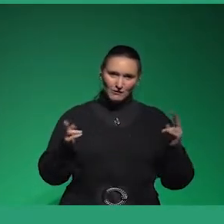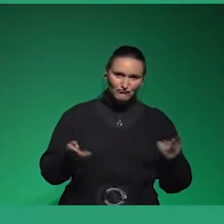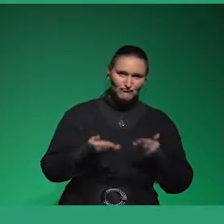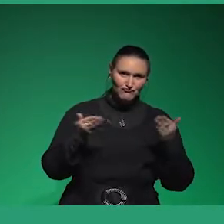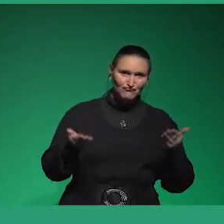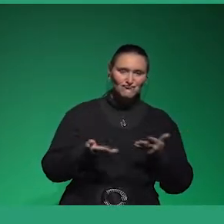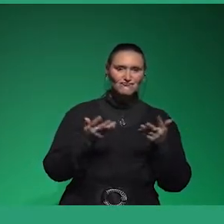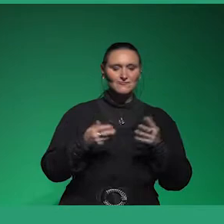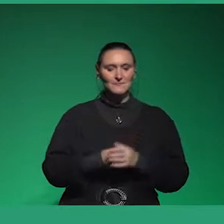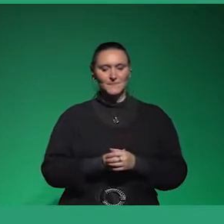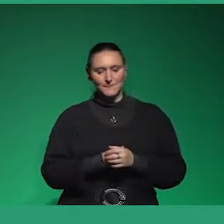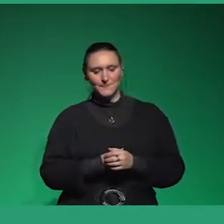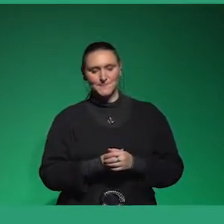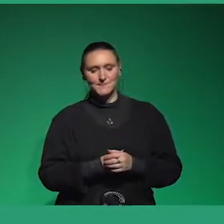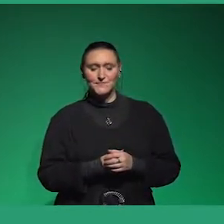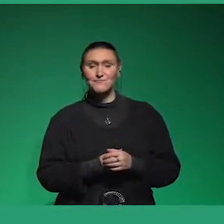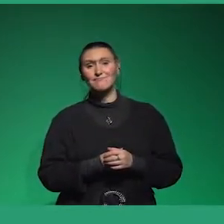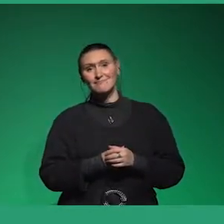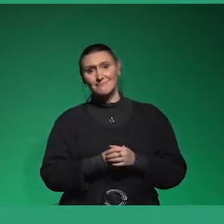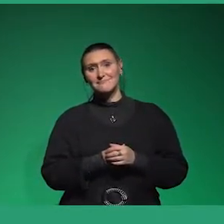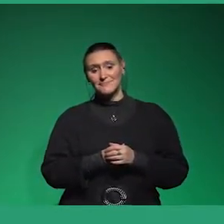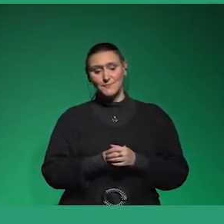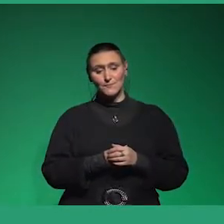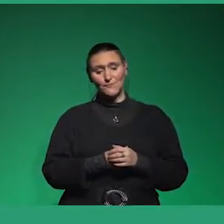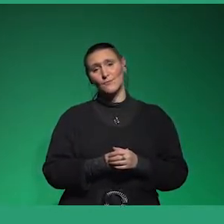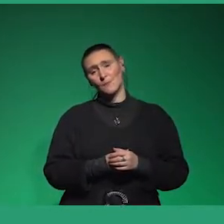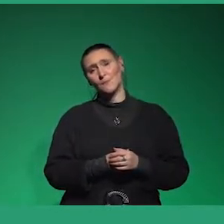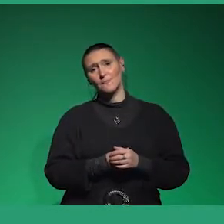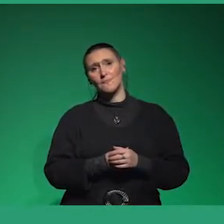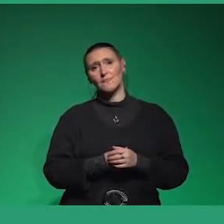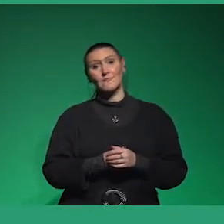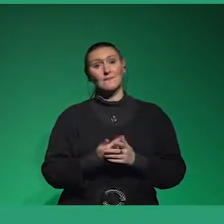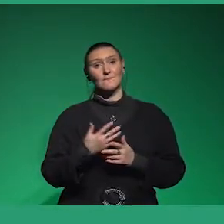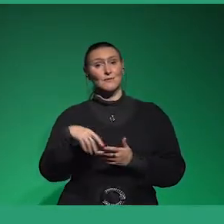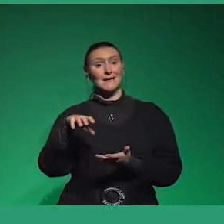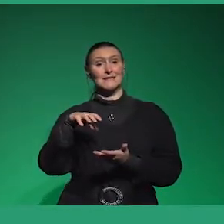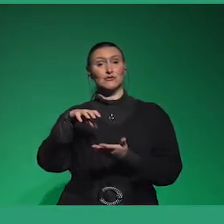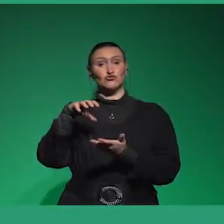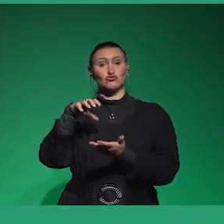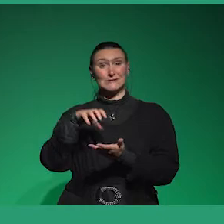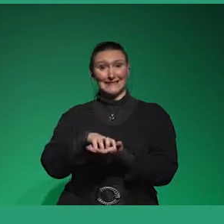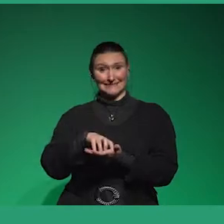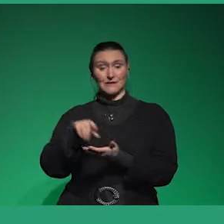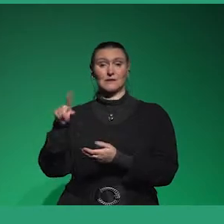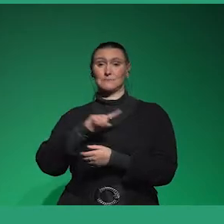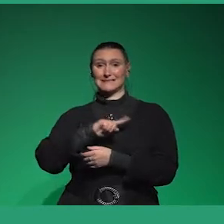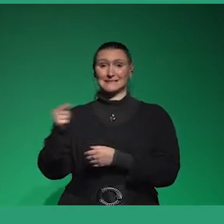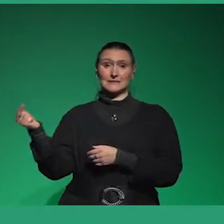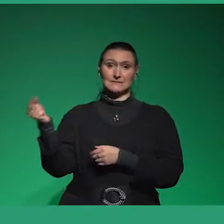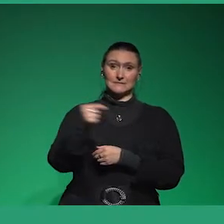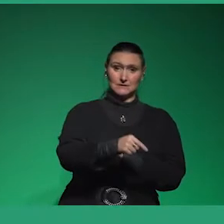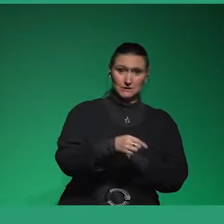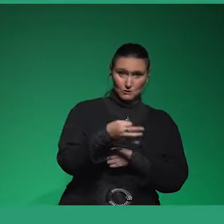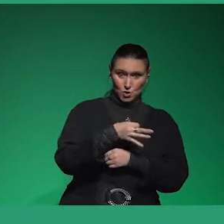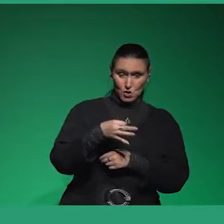took like 3.5 hours, 2 hours by car, and then 1.5 hours by